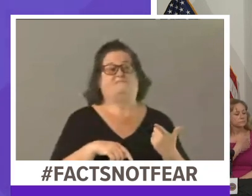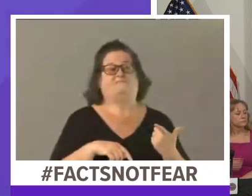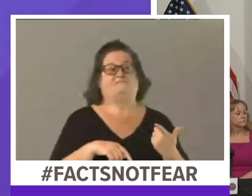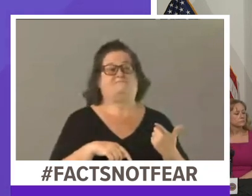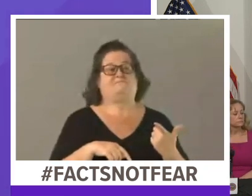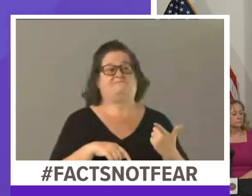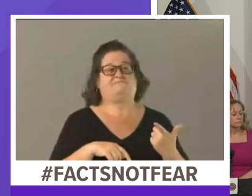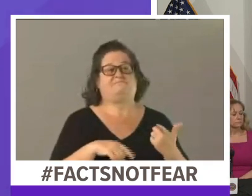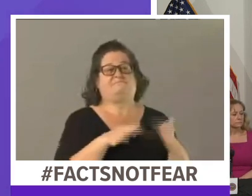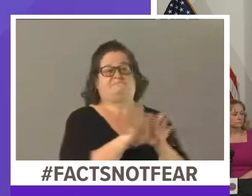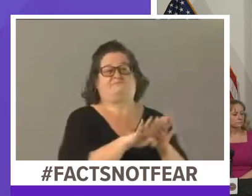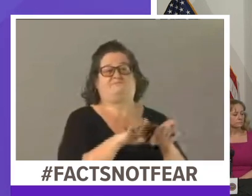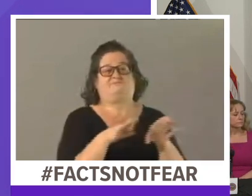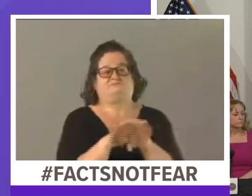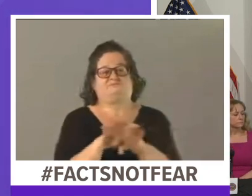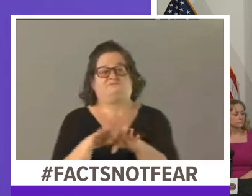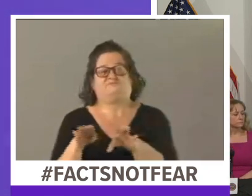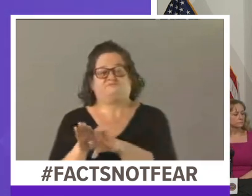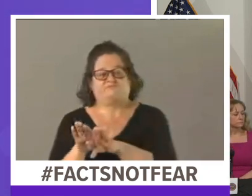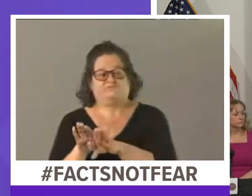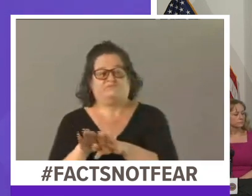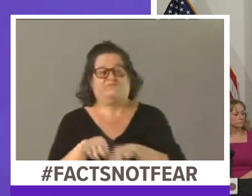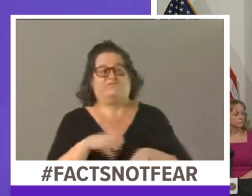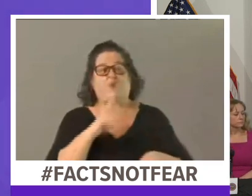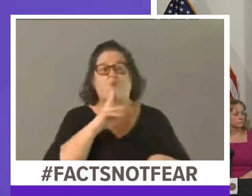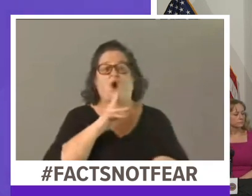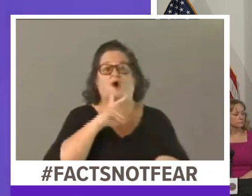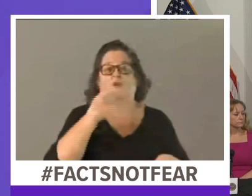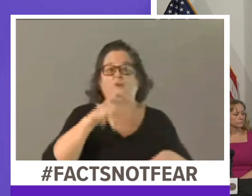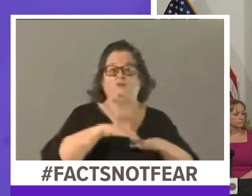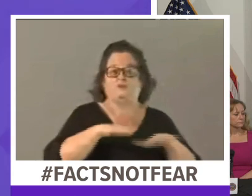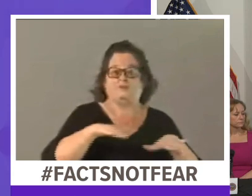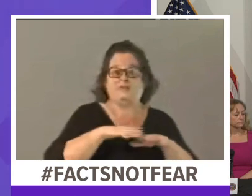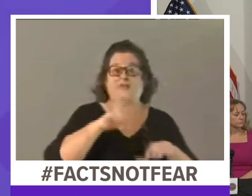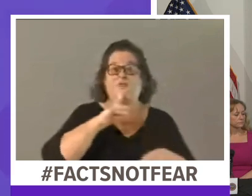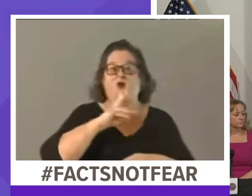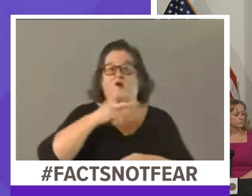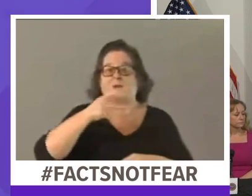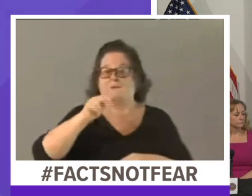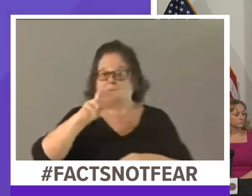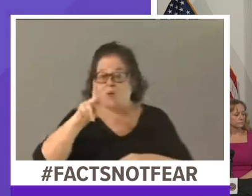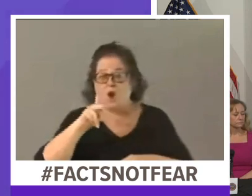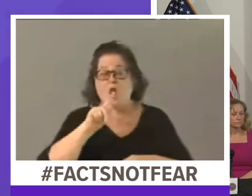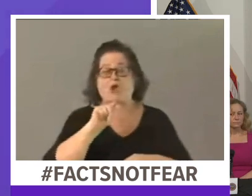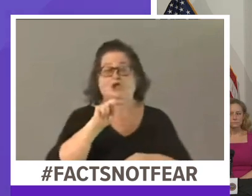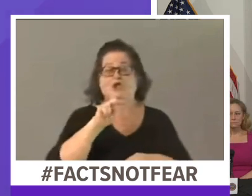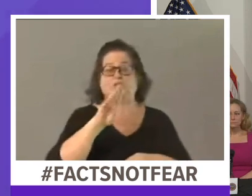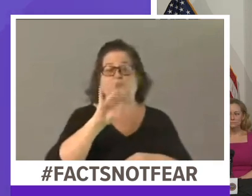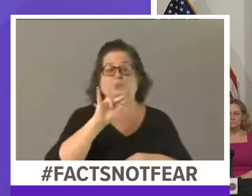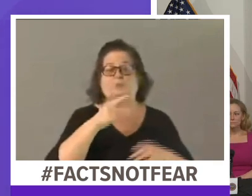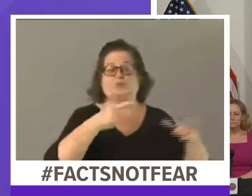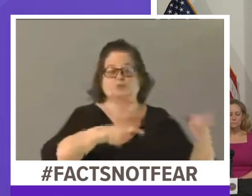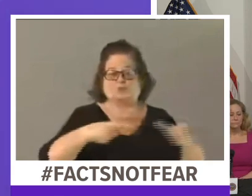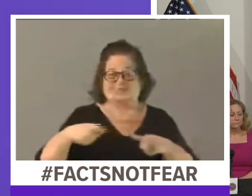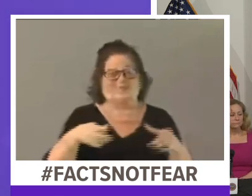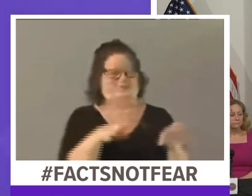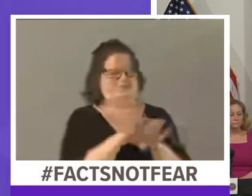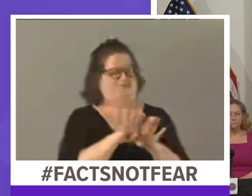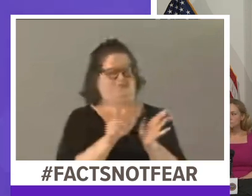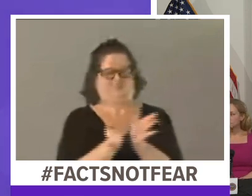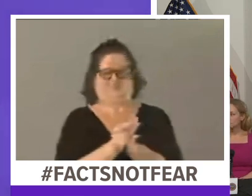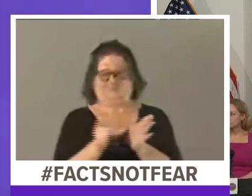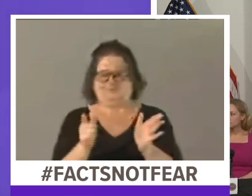tubing. Delayed the first day of school and have reduced restaurant capacity to